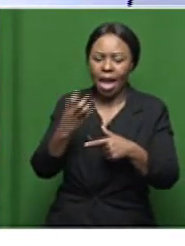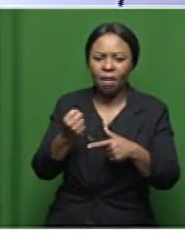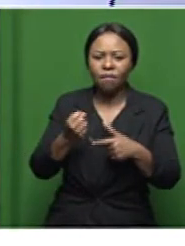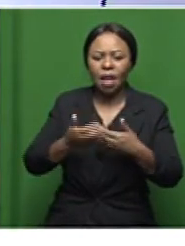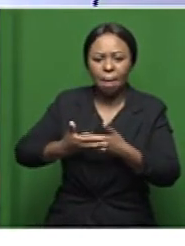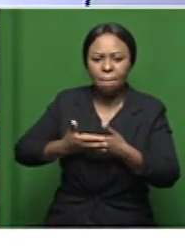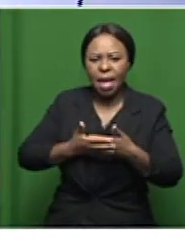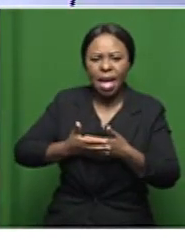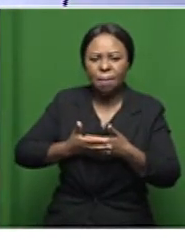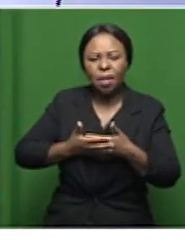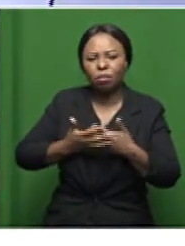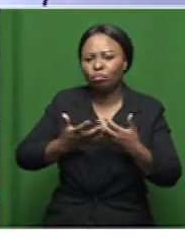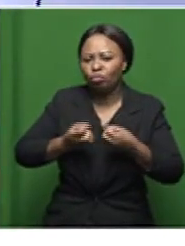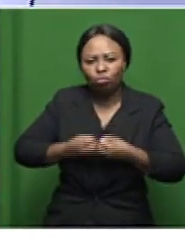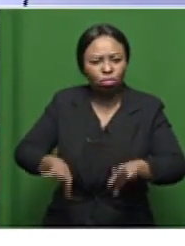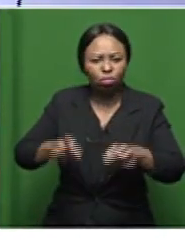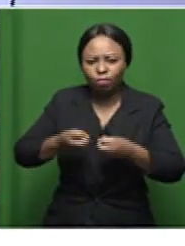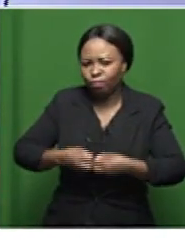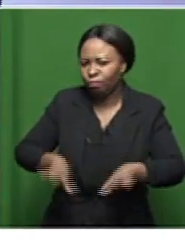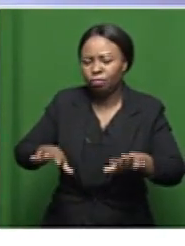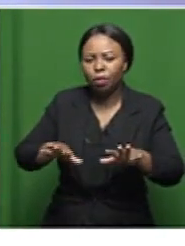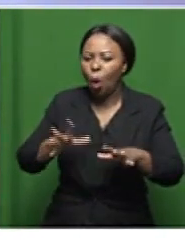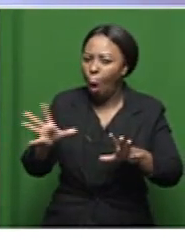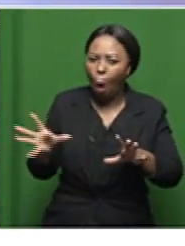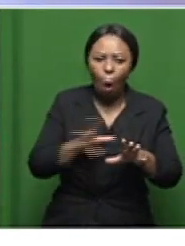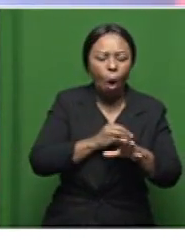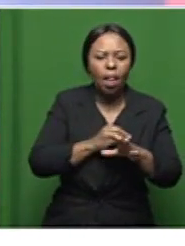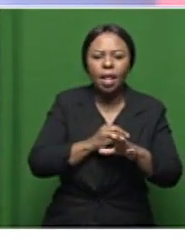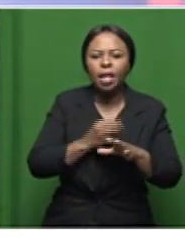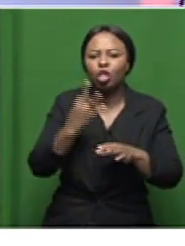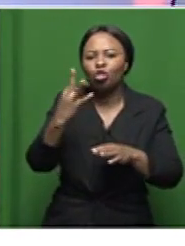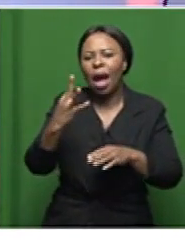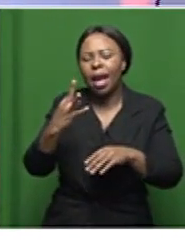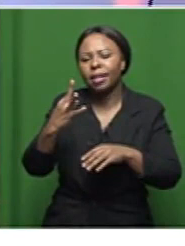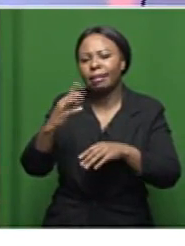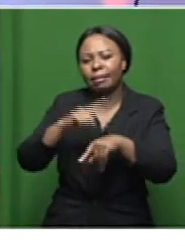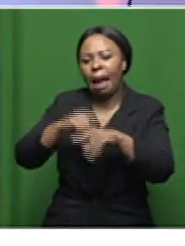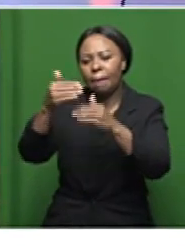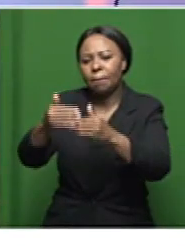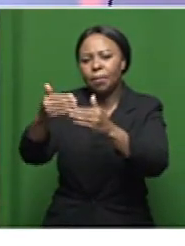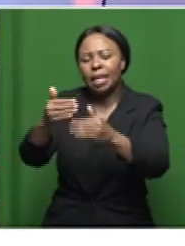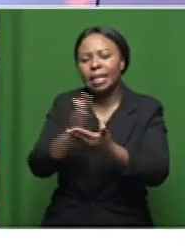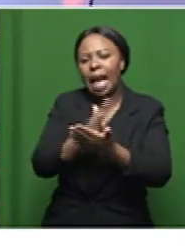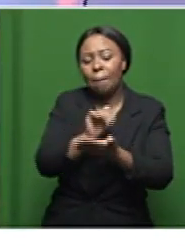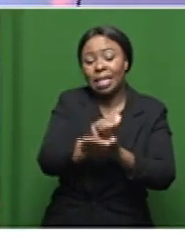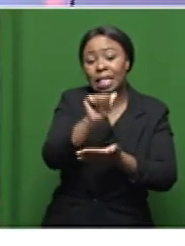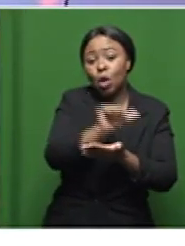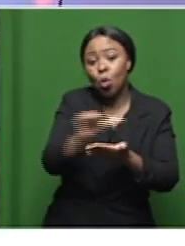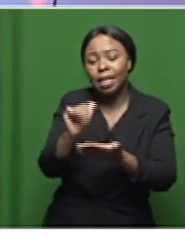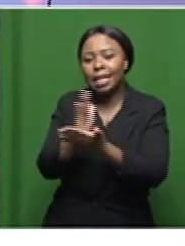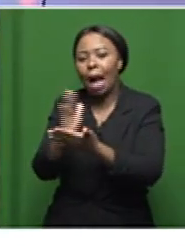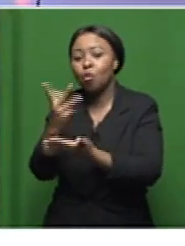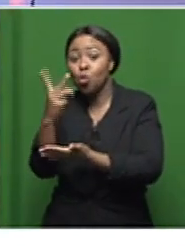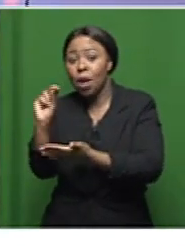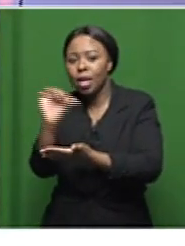miscarriages, all of them at the second trimester, some 16 weeks, some 20 weeks. The